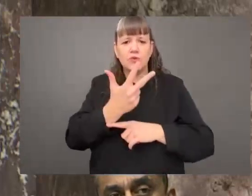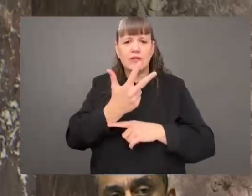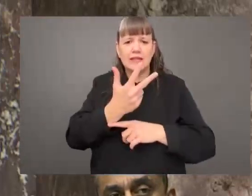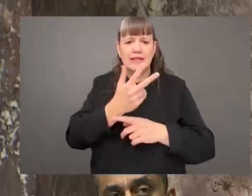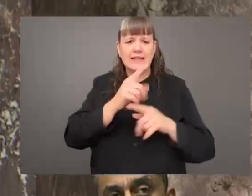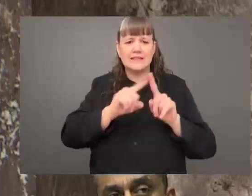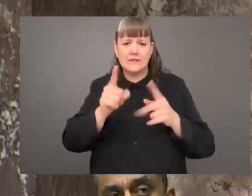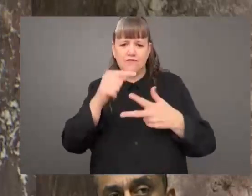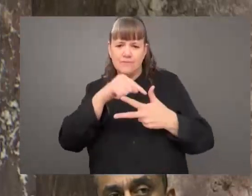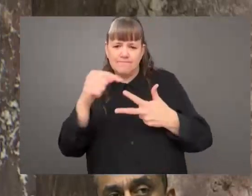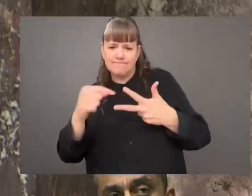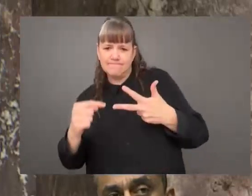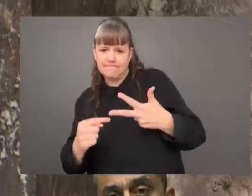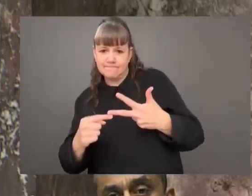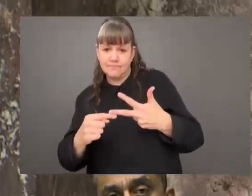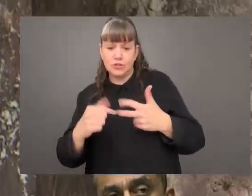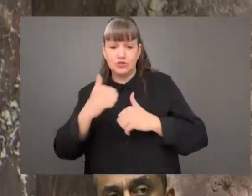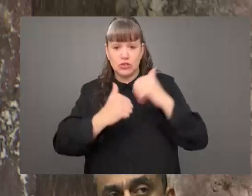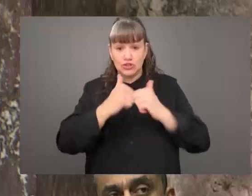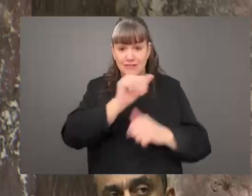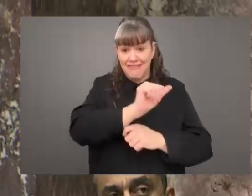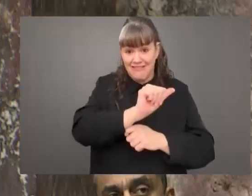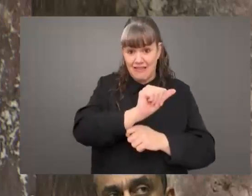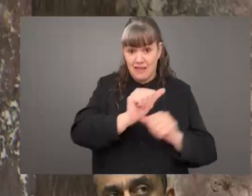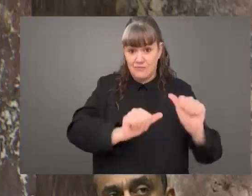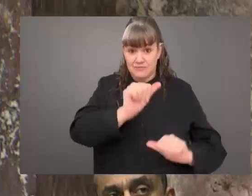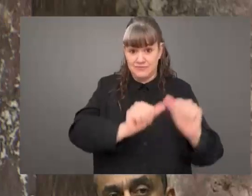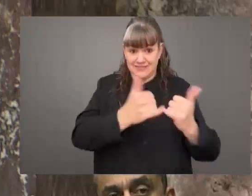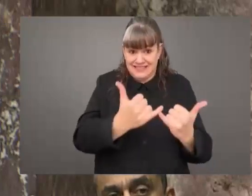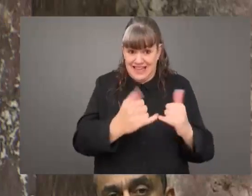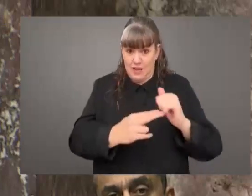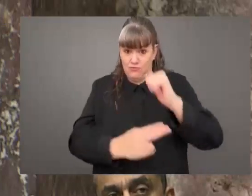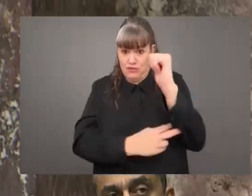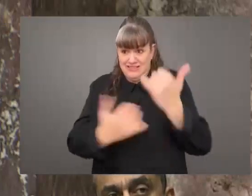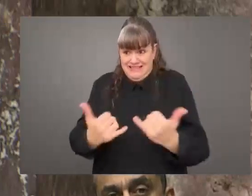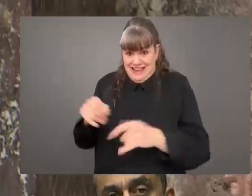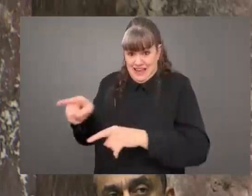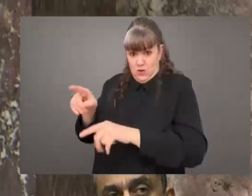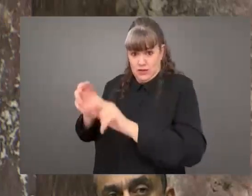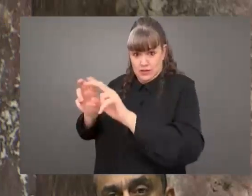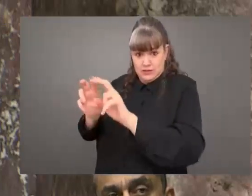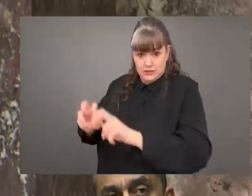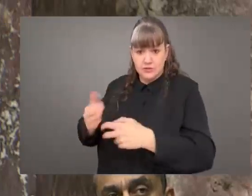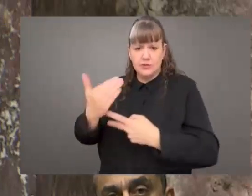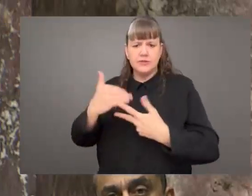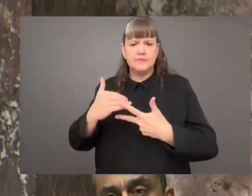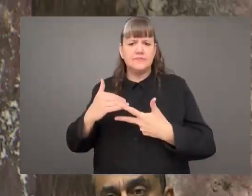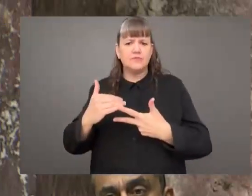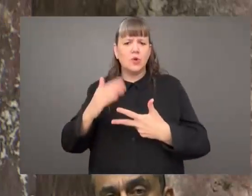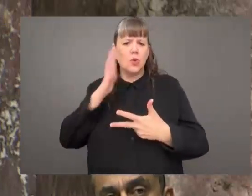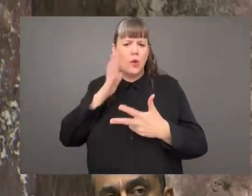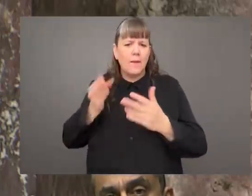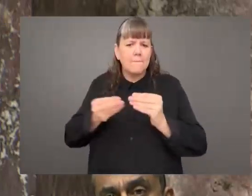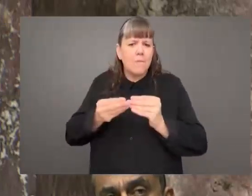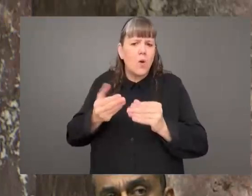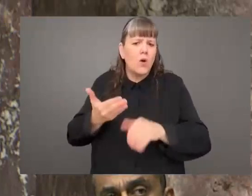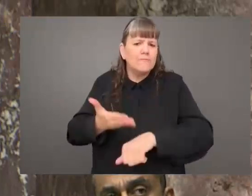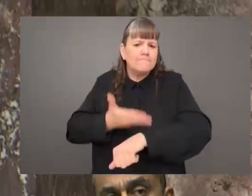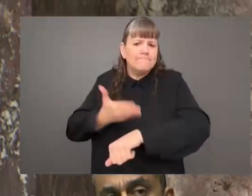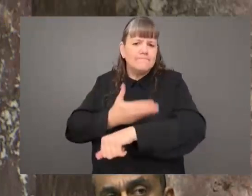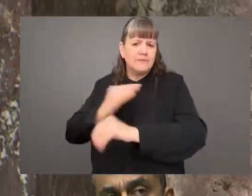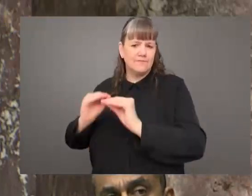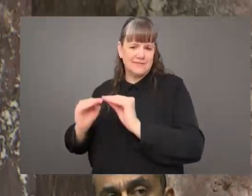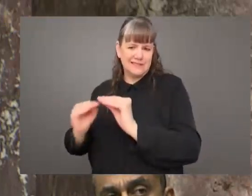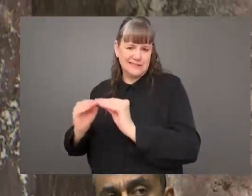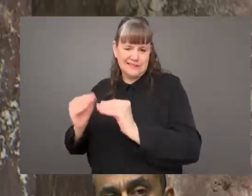bridge. There will be additional work being done later this year. I have met with the member from Peace River South, for example, who's also